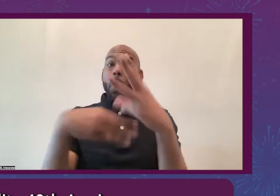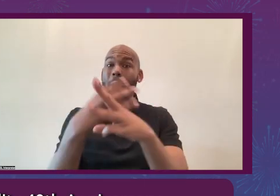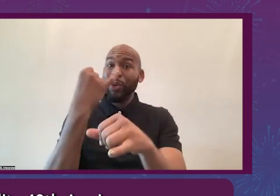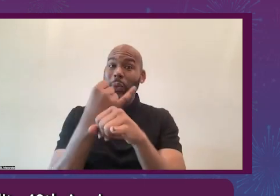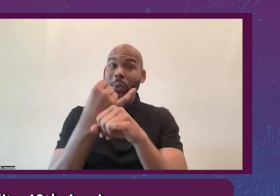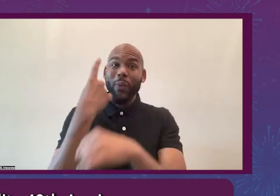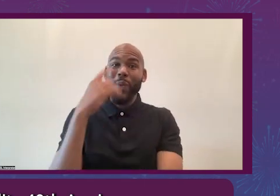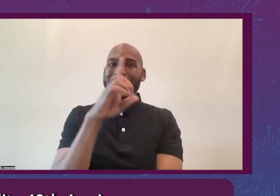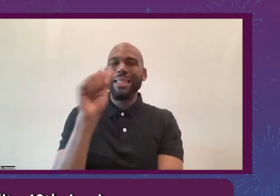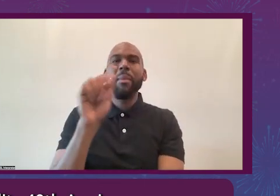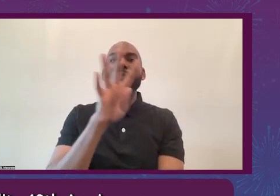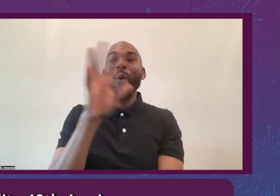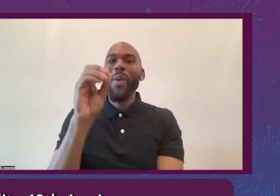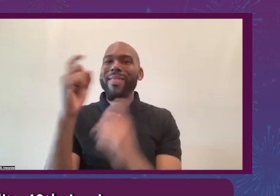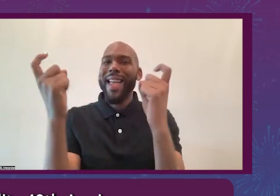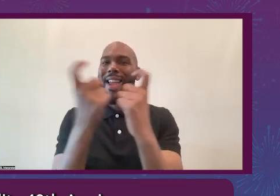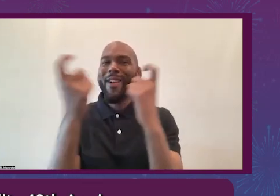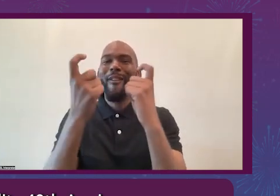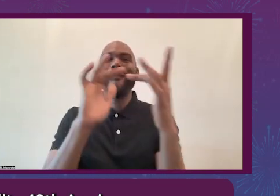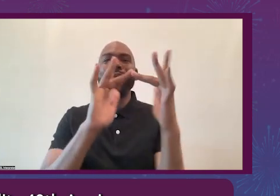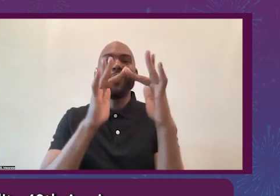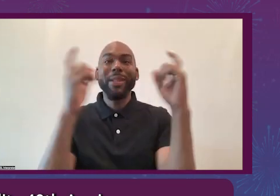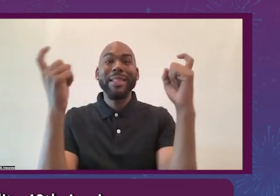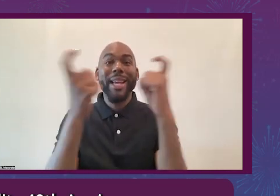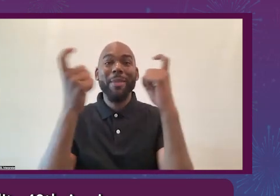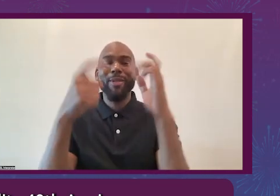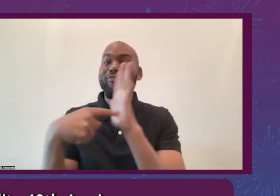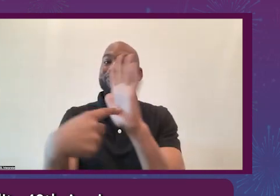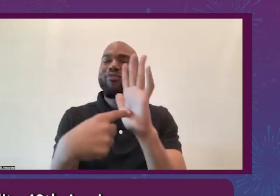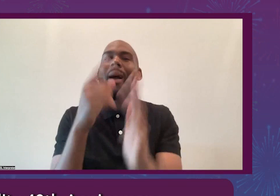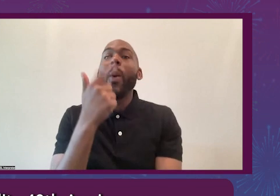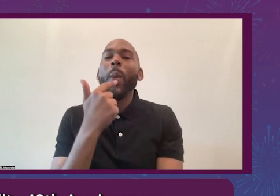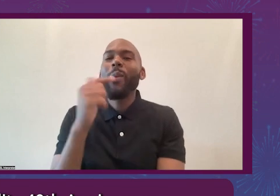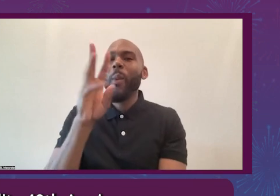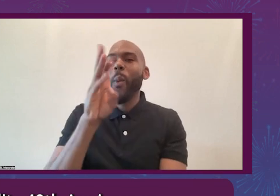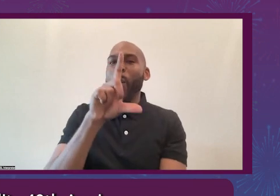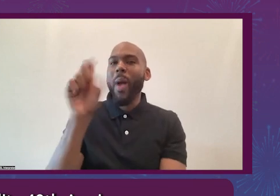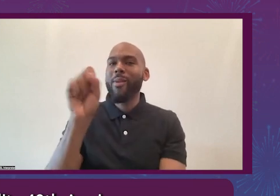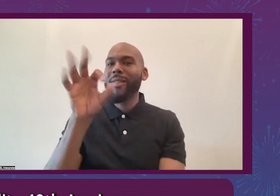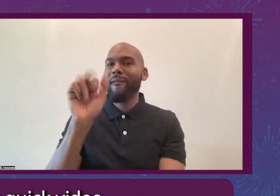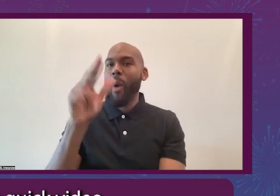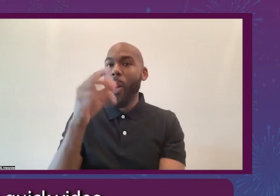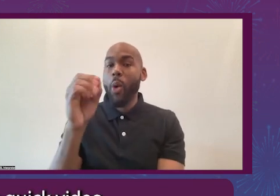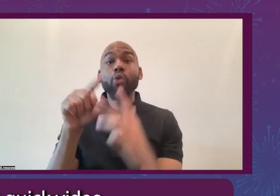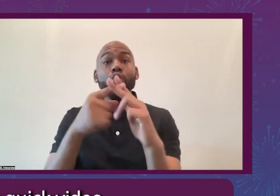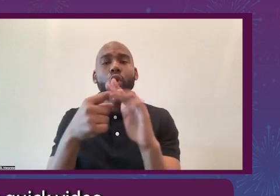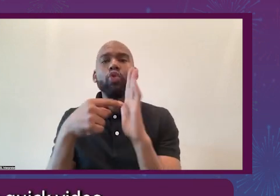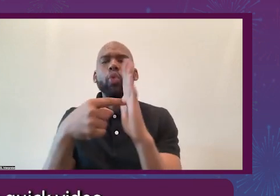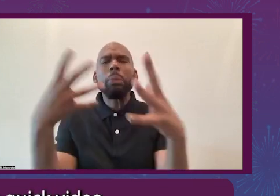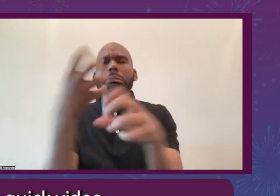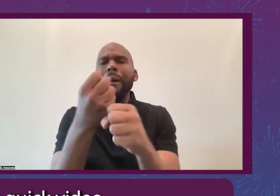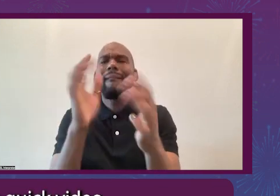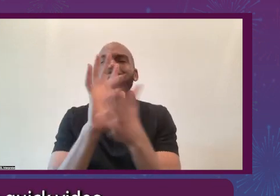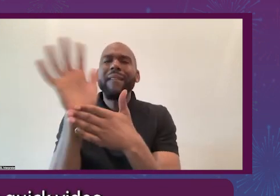World Institute on Disability 40th Anniversary Virtual Celebration, presented by Wells Fargo. We'd like to start by